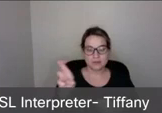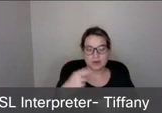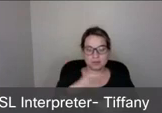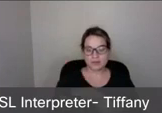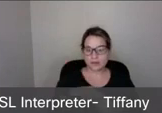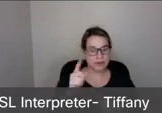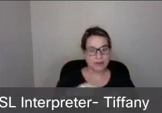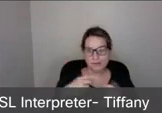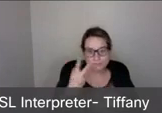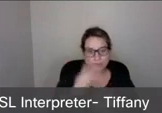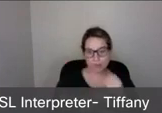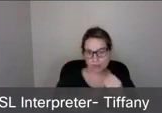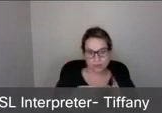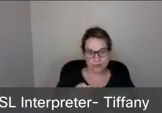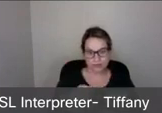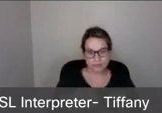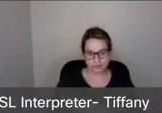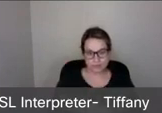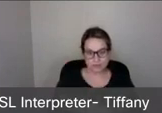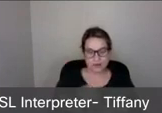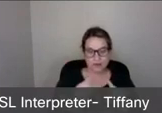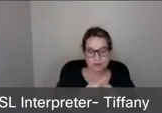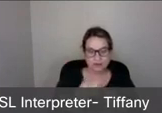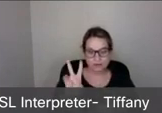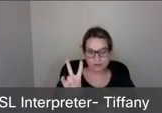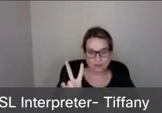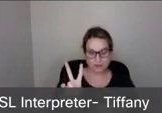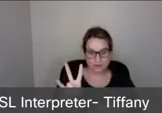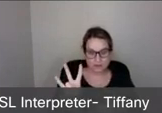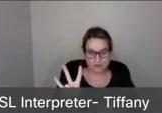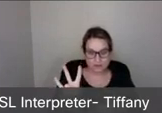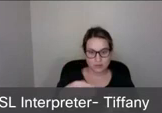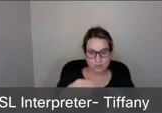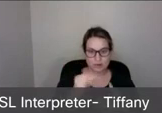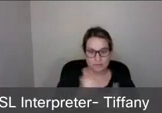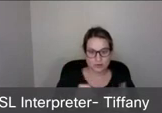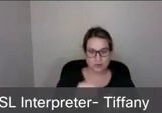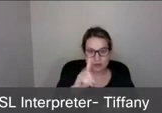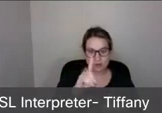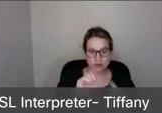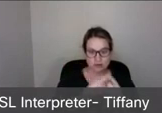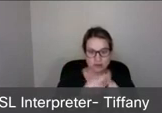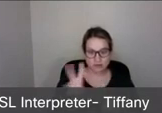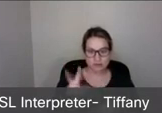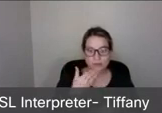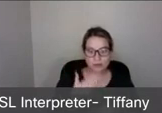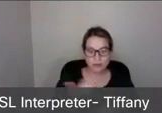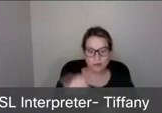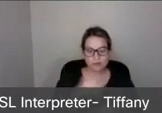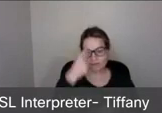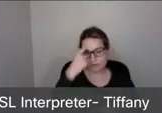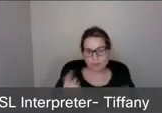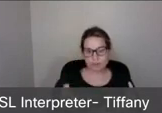both ways. And District 7, the way you've drawn District 7, I want to thank you again for what you